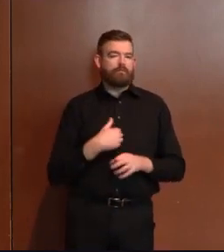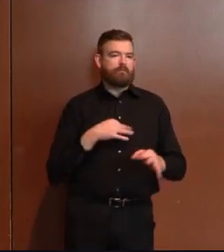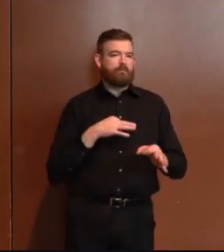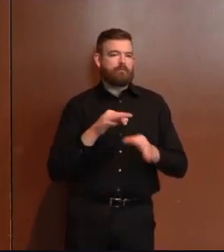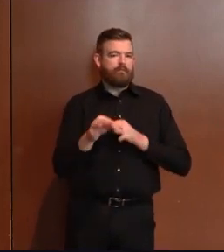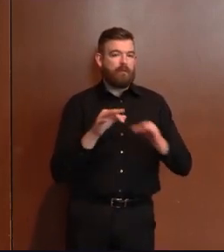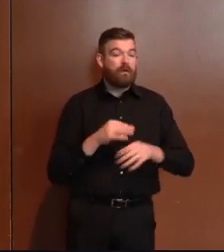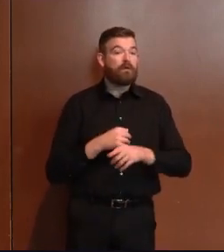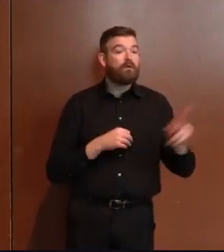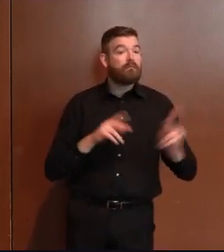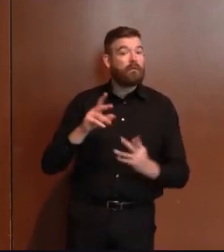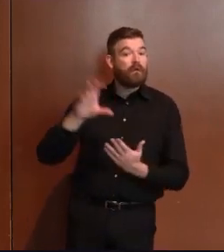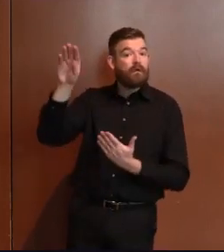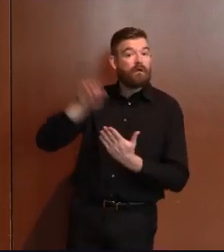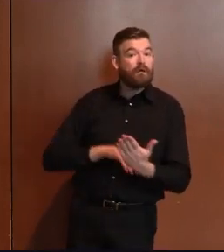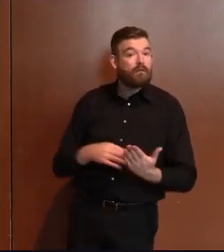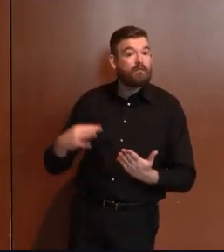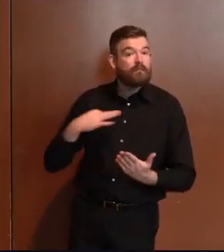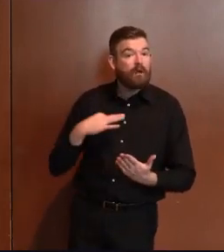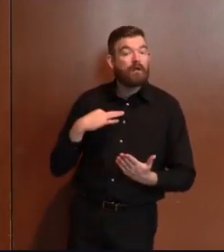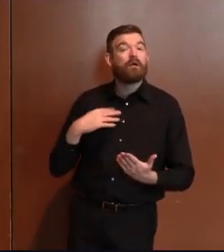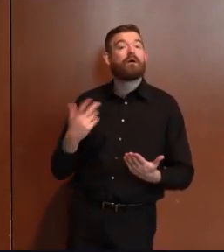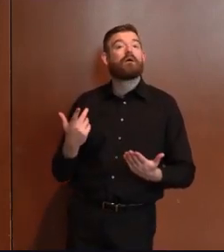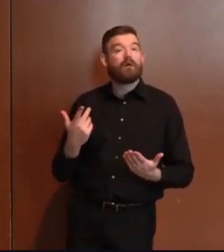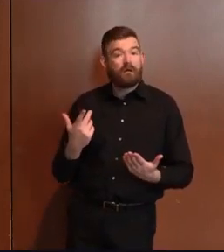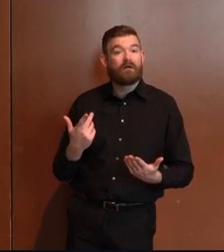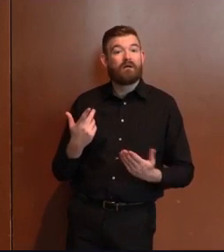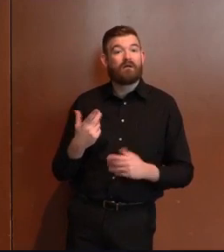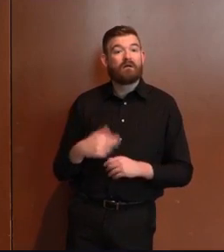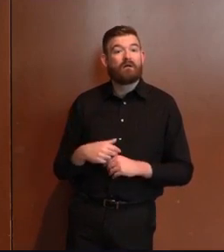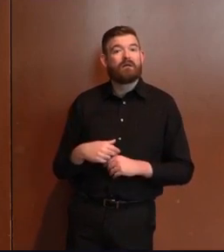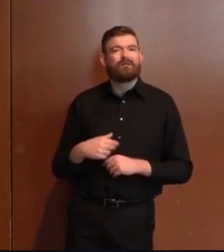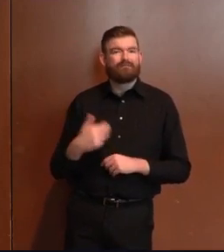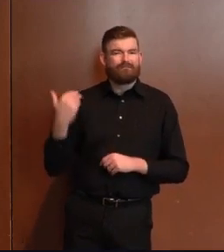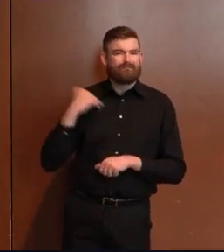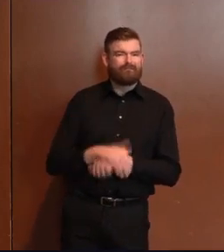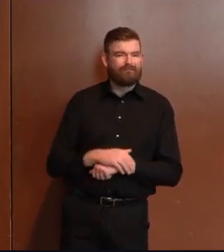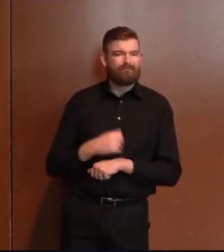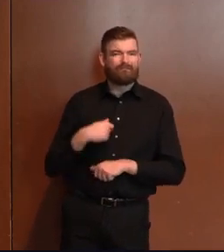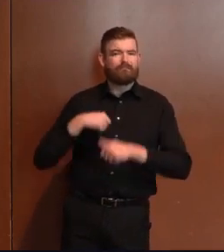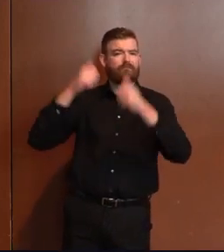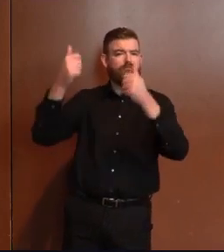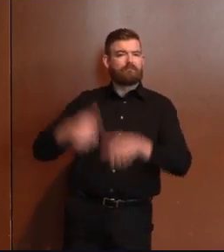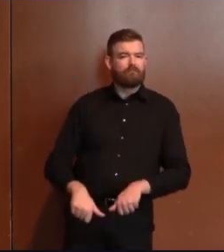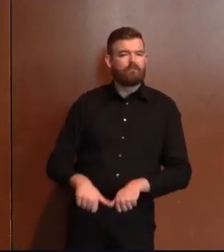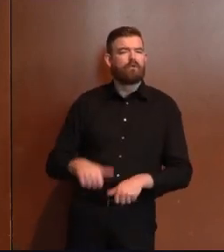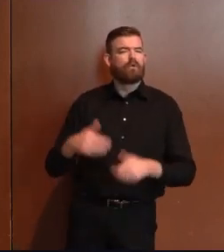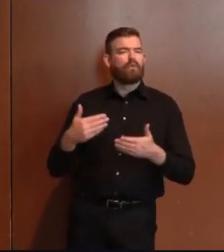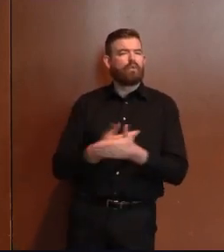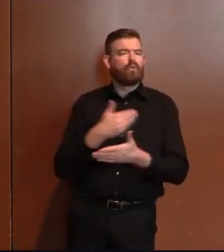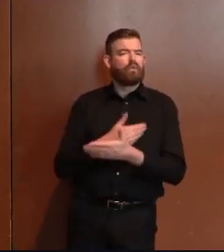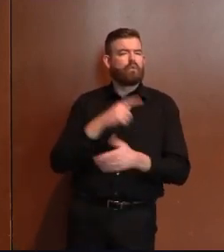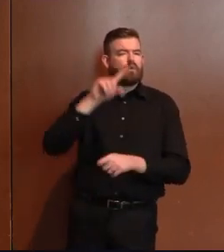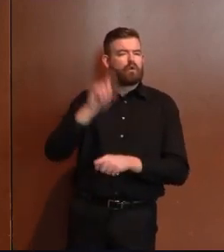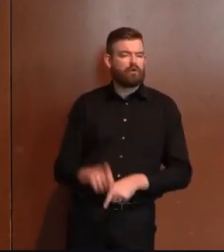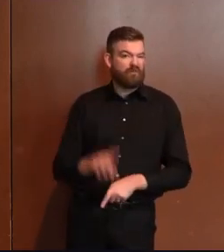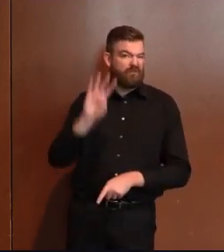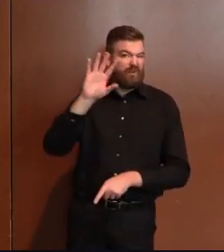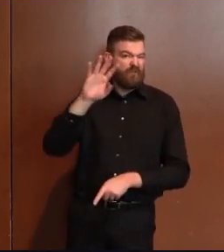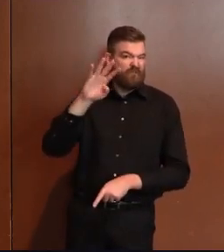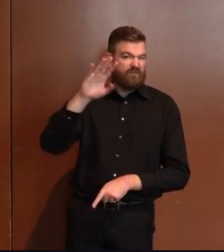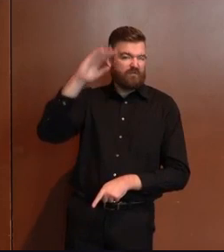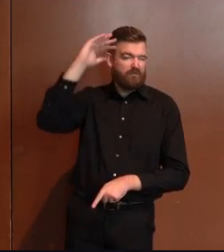new FAQ that was posted last night, those 45 new questions and answers on there are specifically about trying to help people